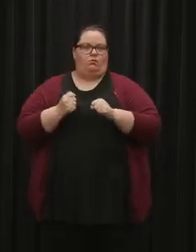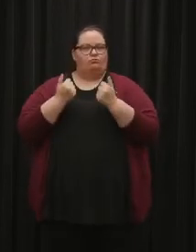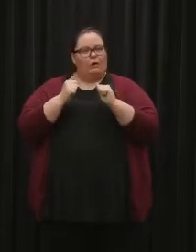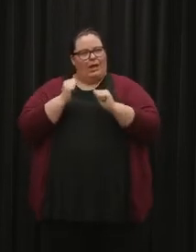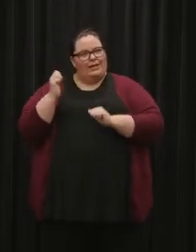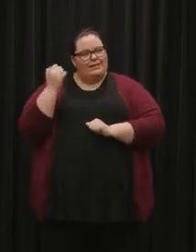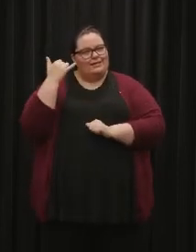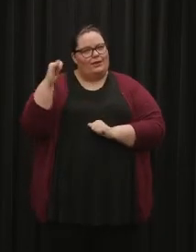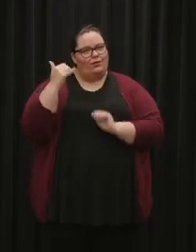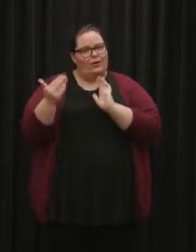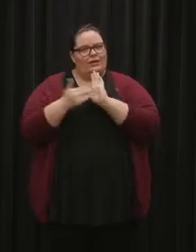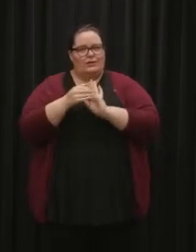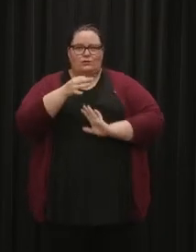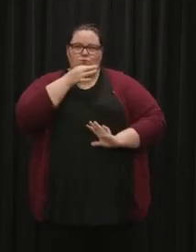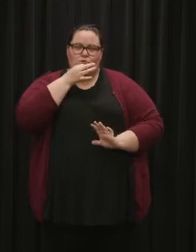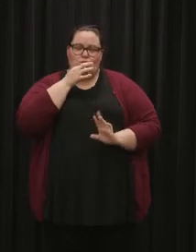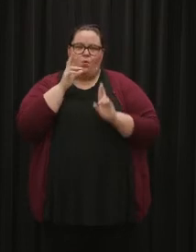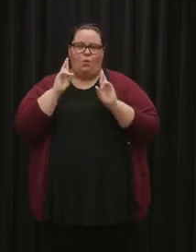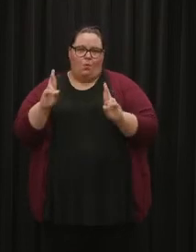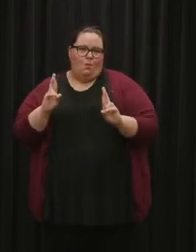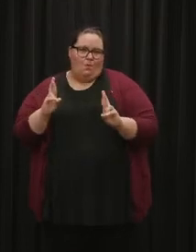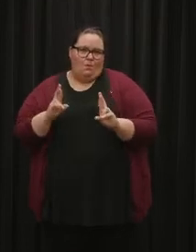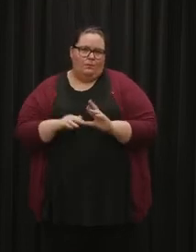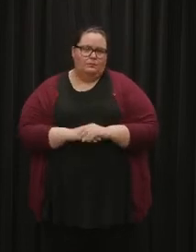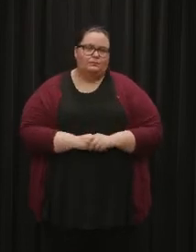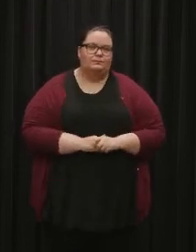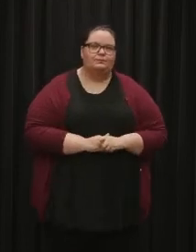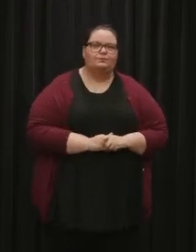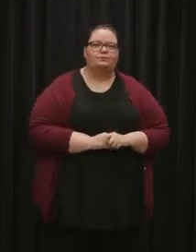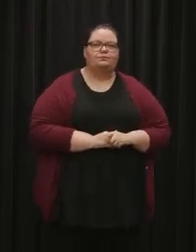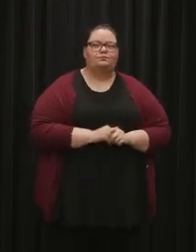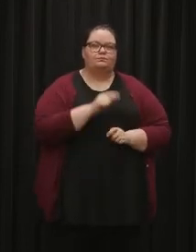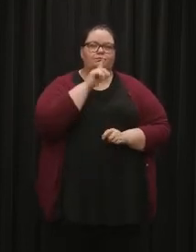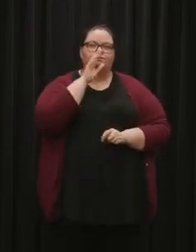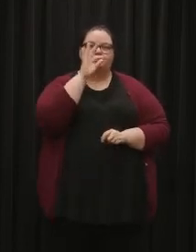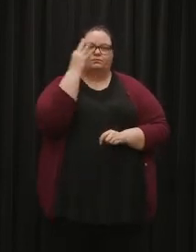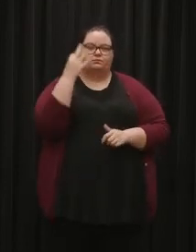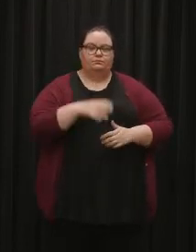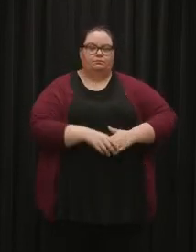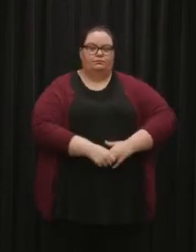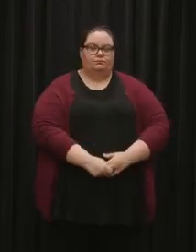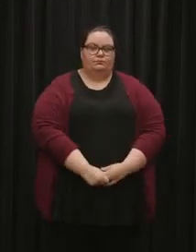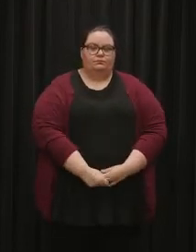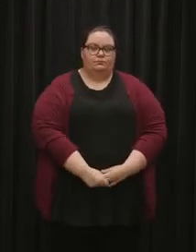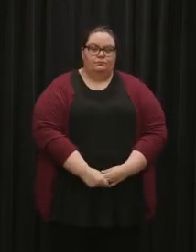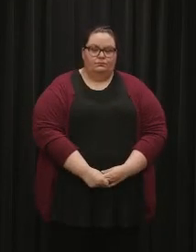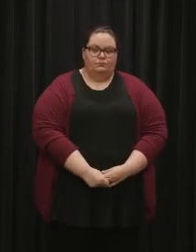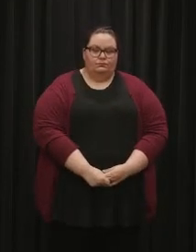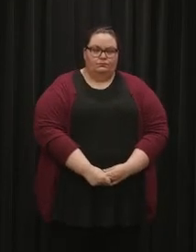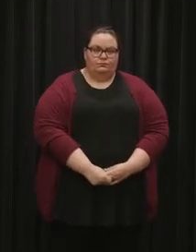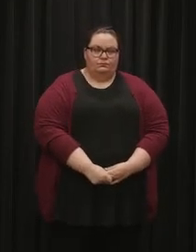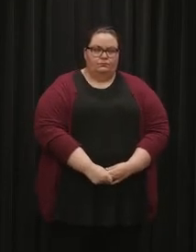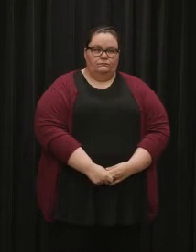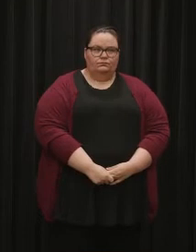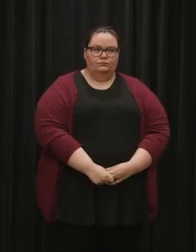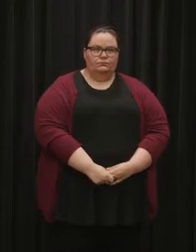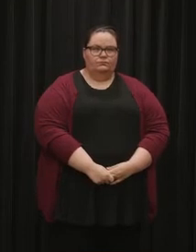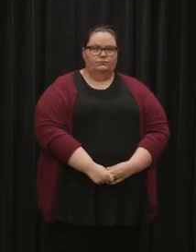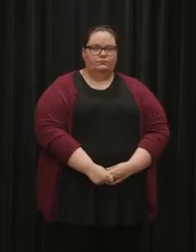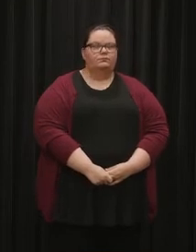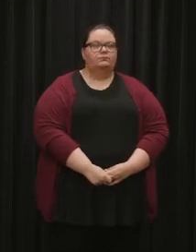of recovery as quickly as possible. Je demande aux gens de la Zone 4 à continuer à